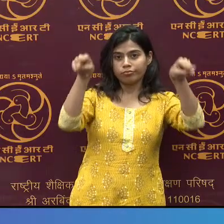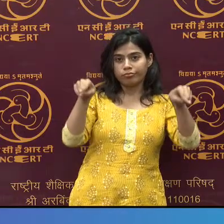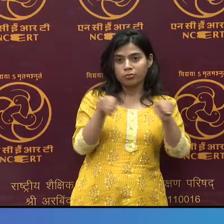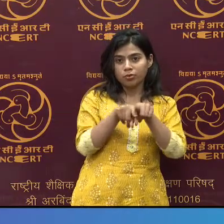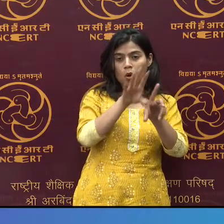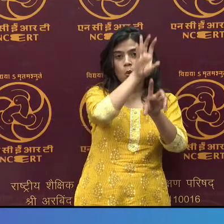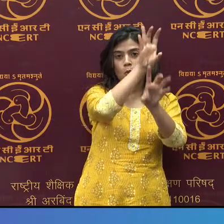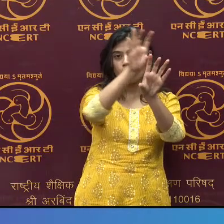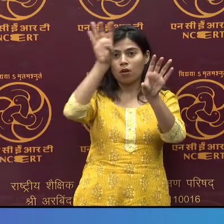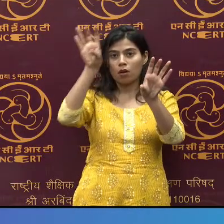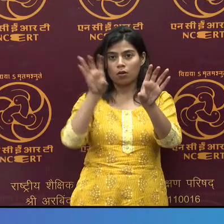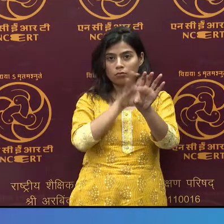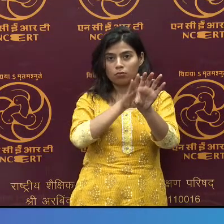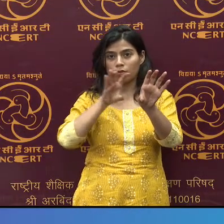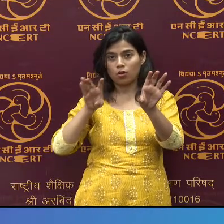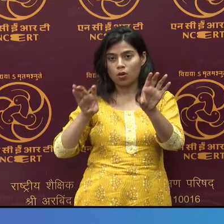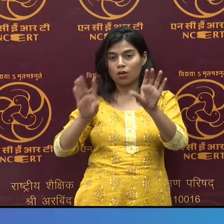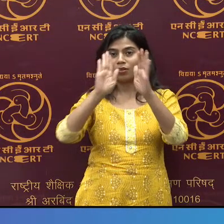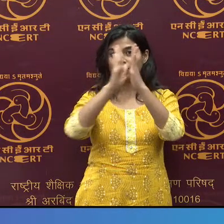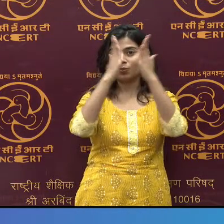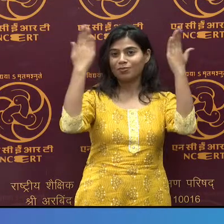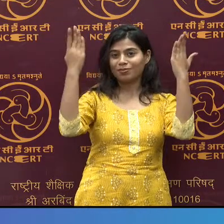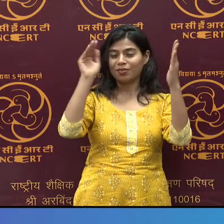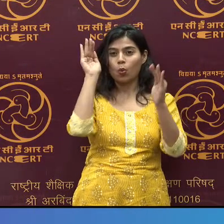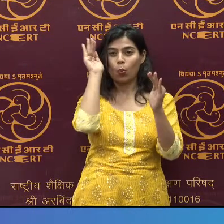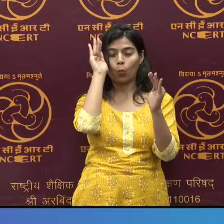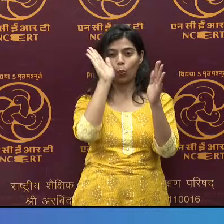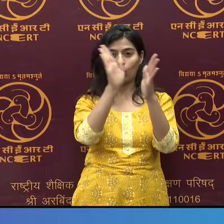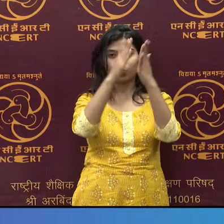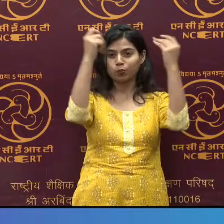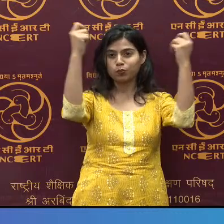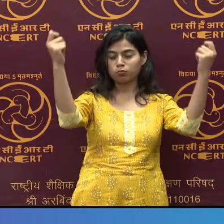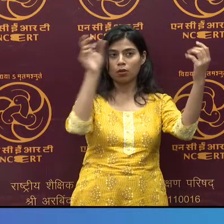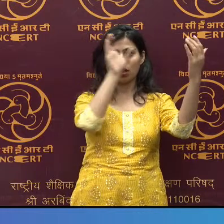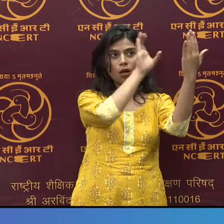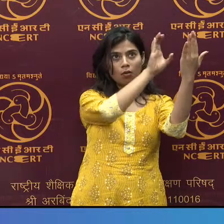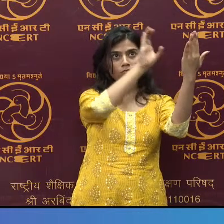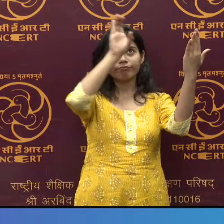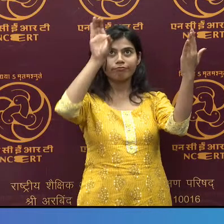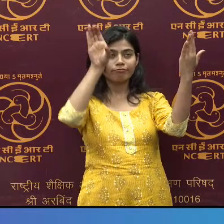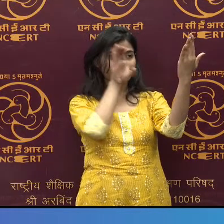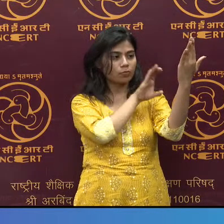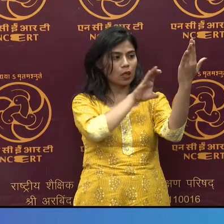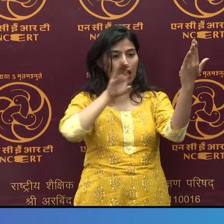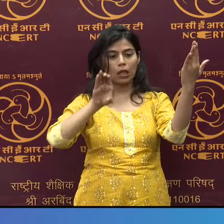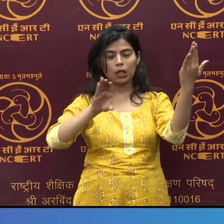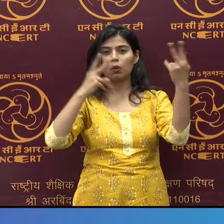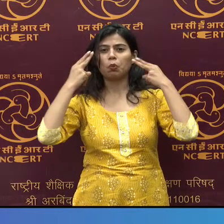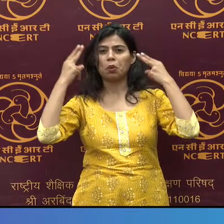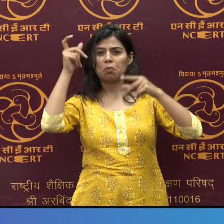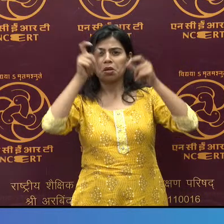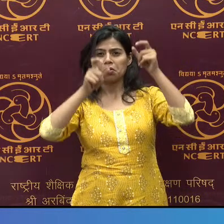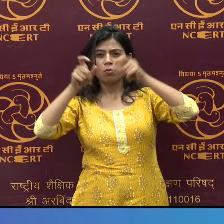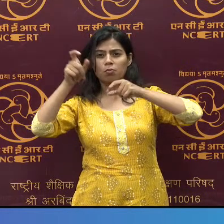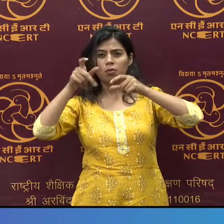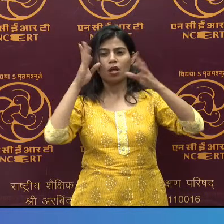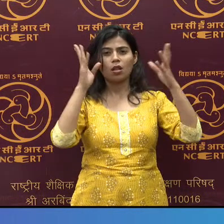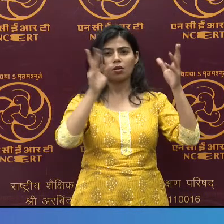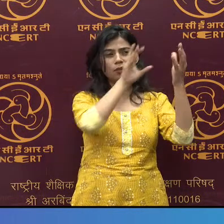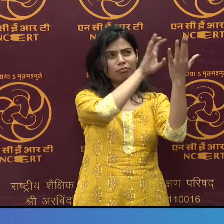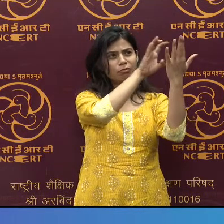the newspaper there are columns like column by Shobha Day or Twinkle Khanna or Many ABC. more people.